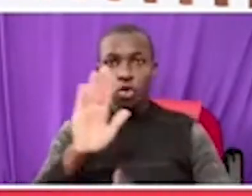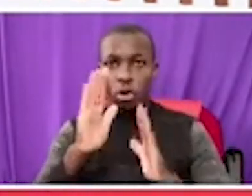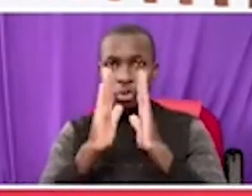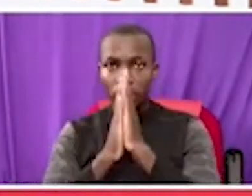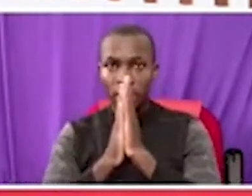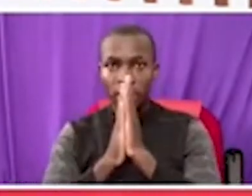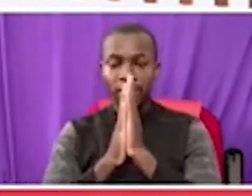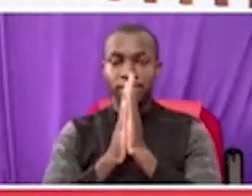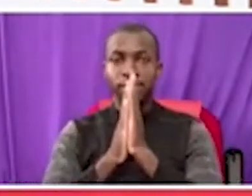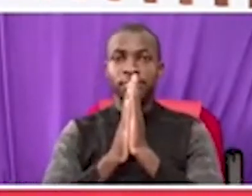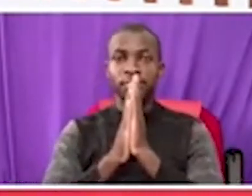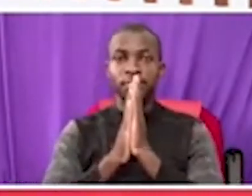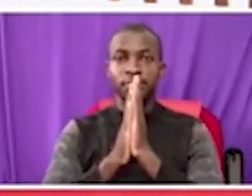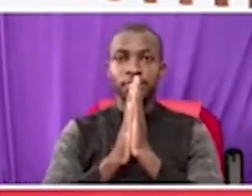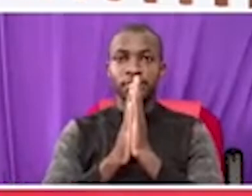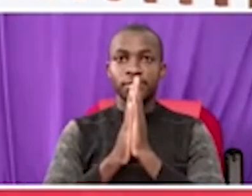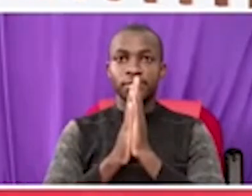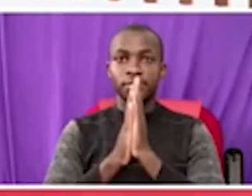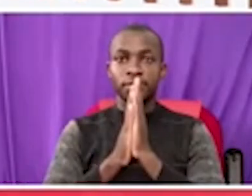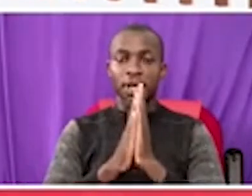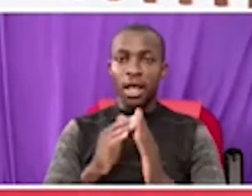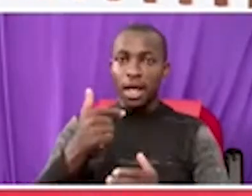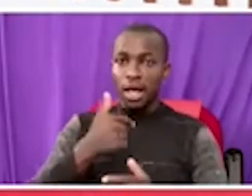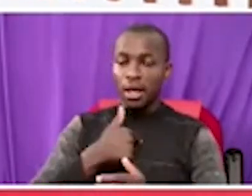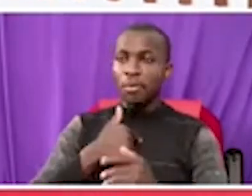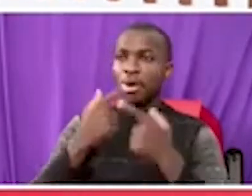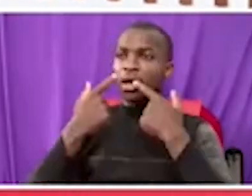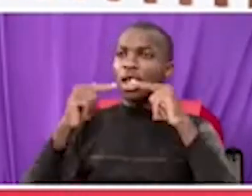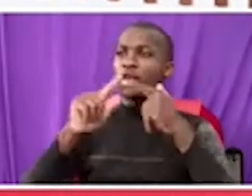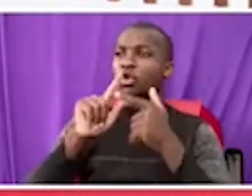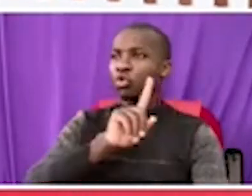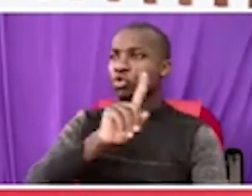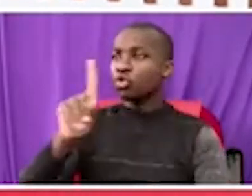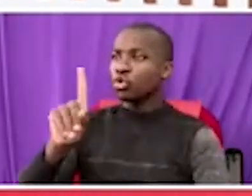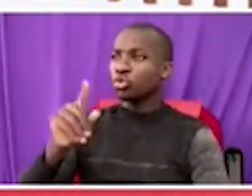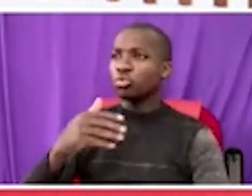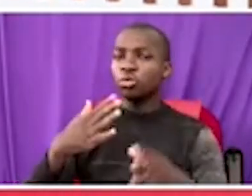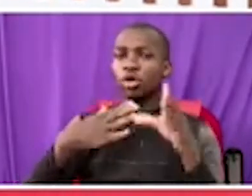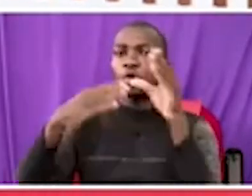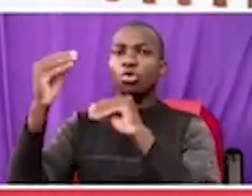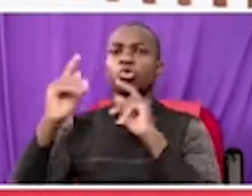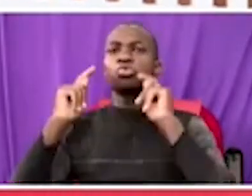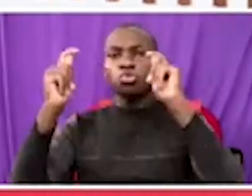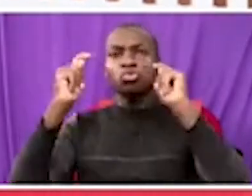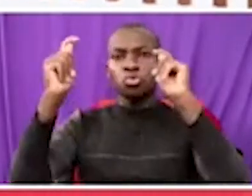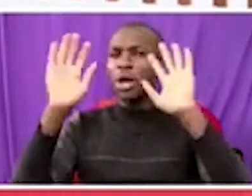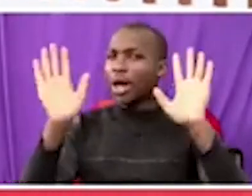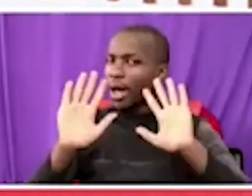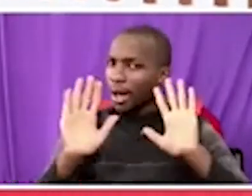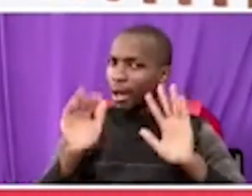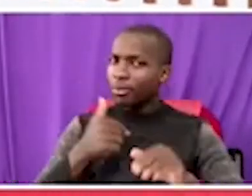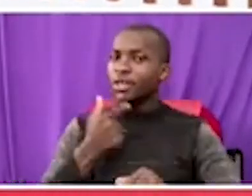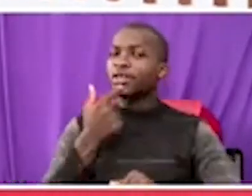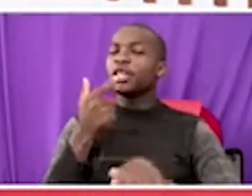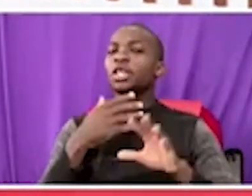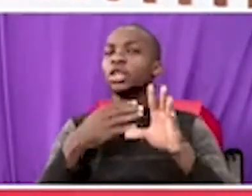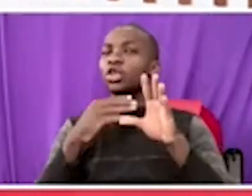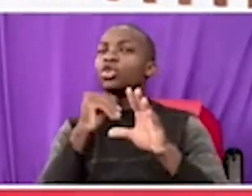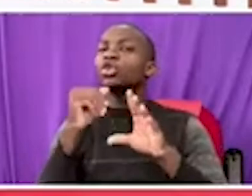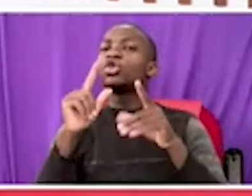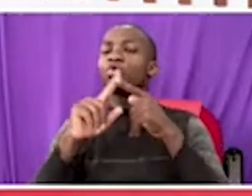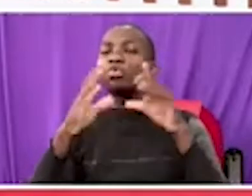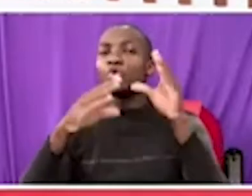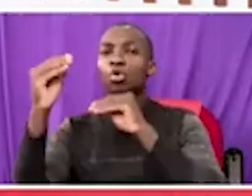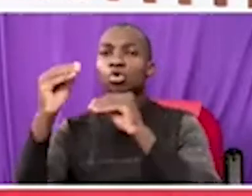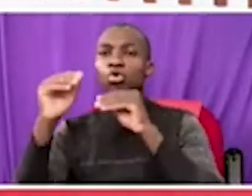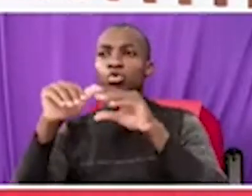place. I'm not telling you not to go out and demonstrate. I'm not telling you that. I'm not even telling you to stay